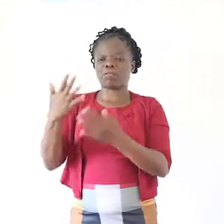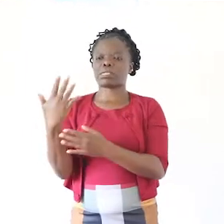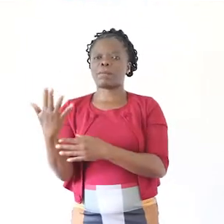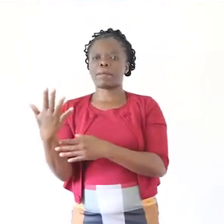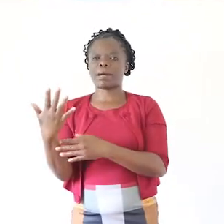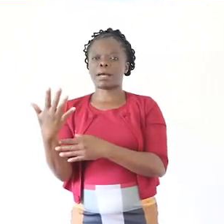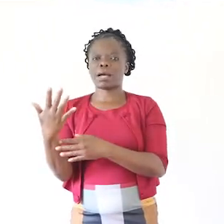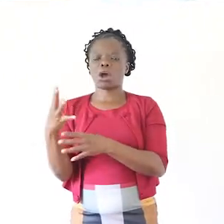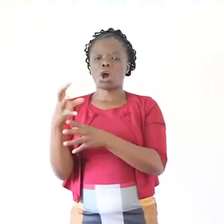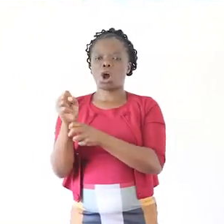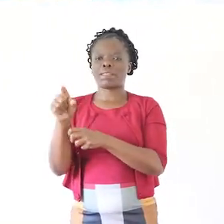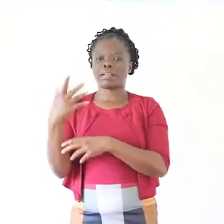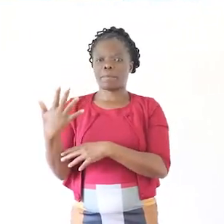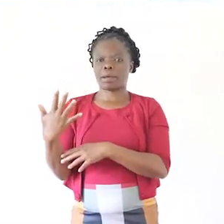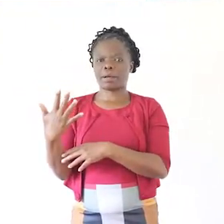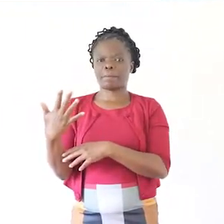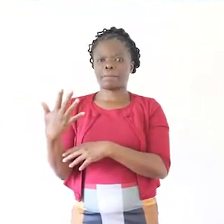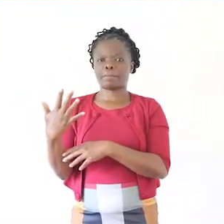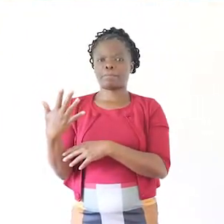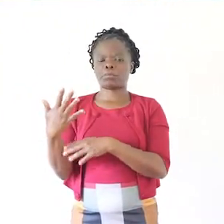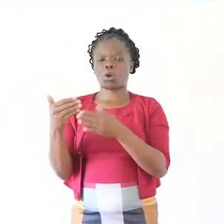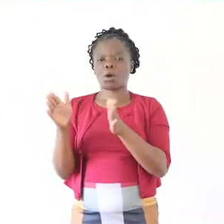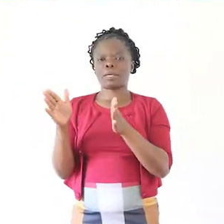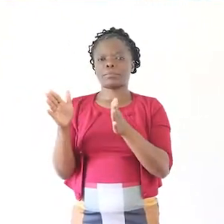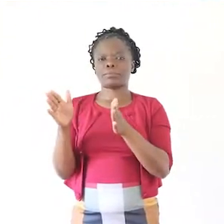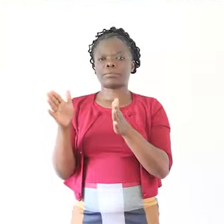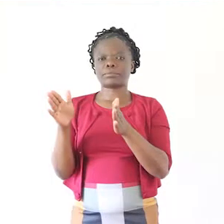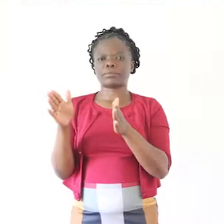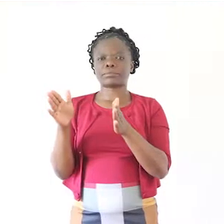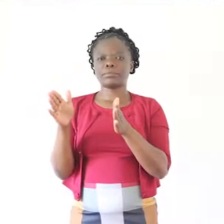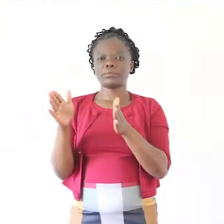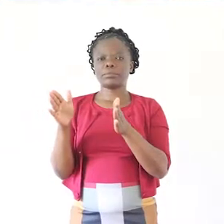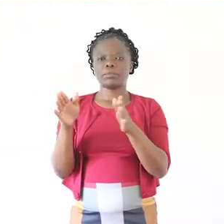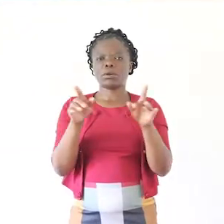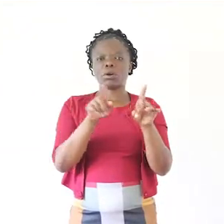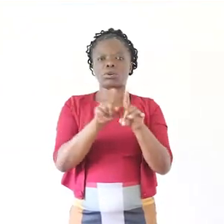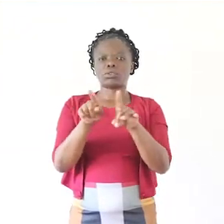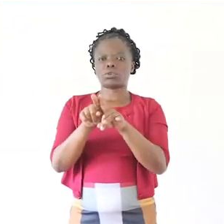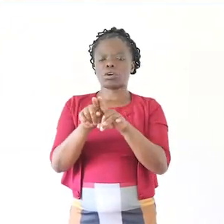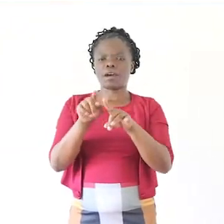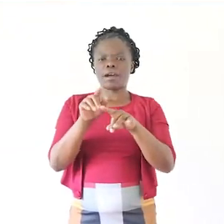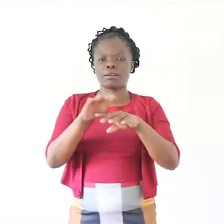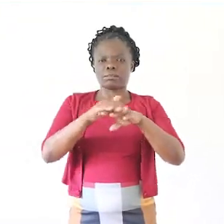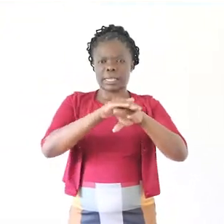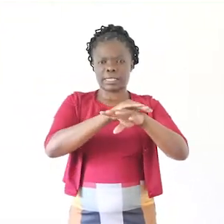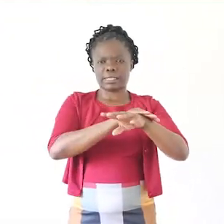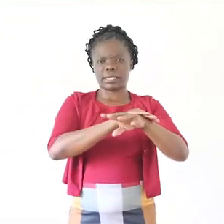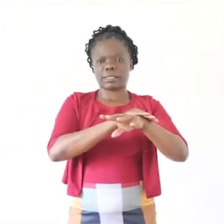pepper. Hold it, open it. We also fill this.